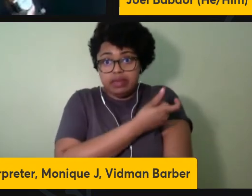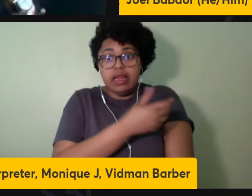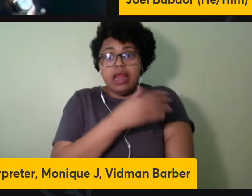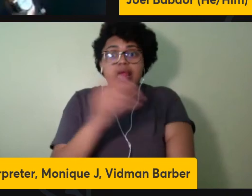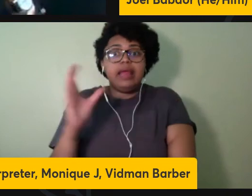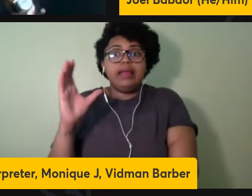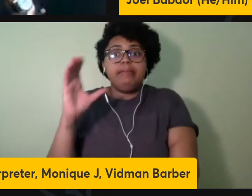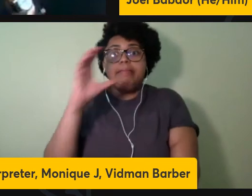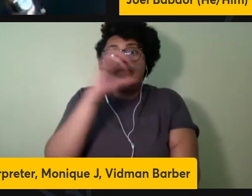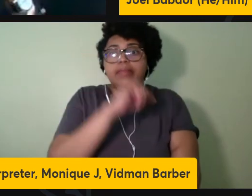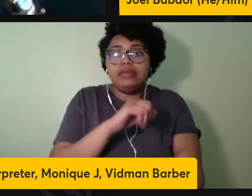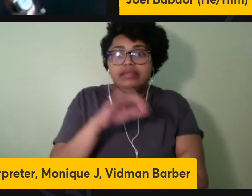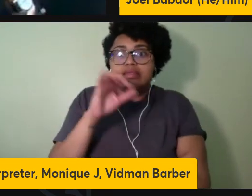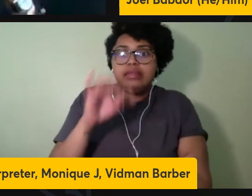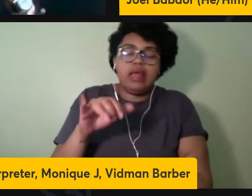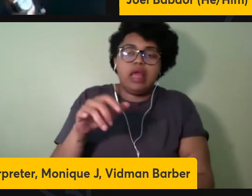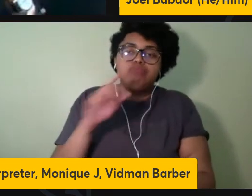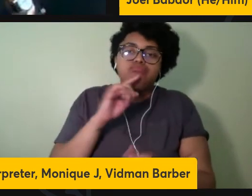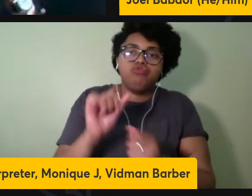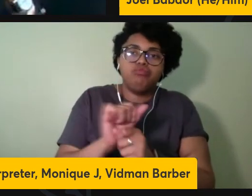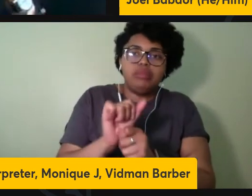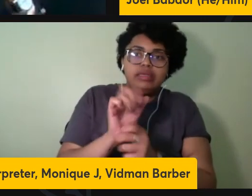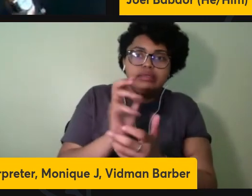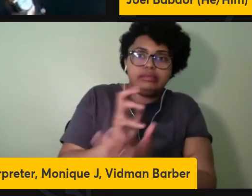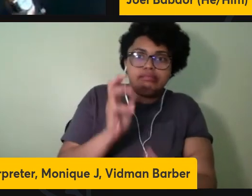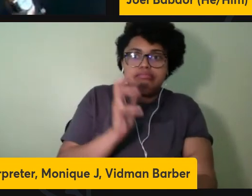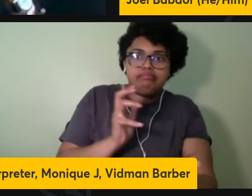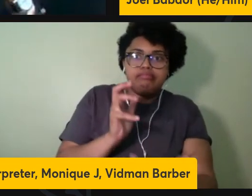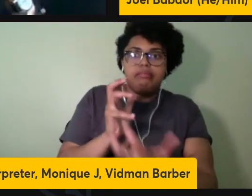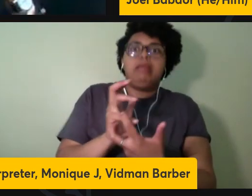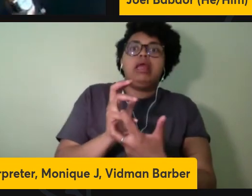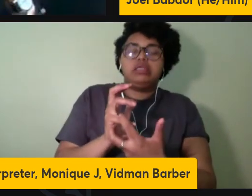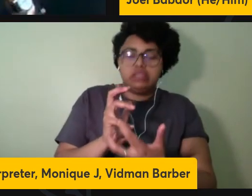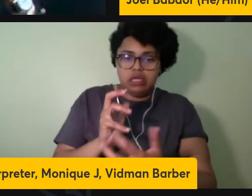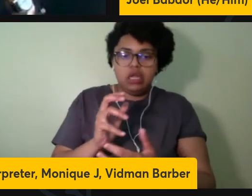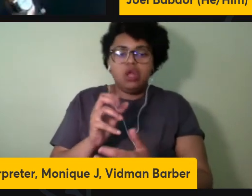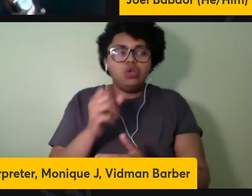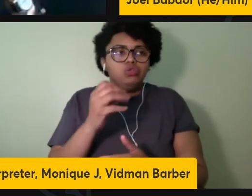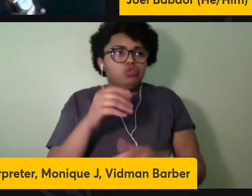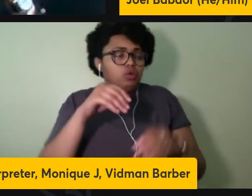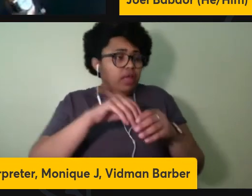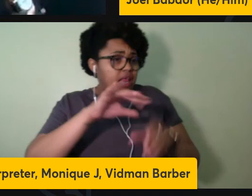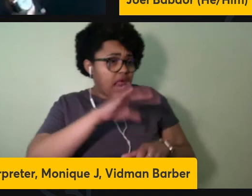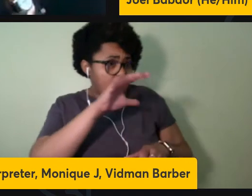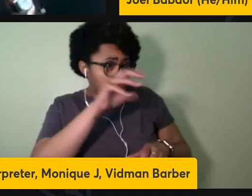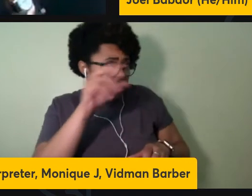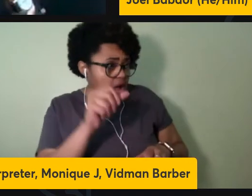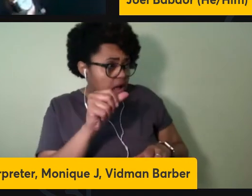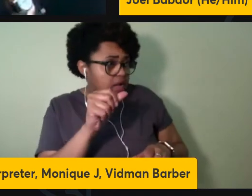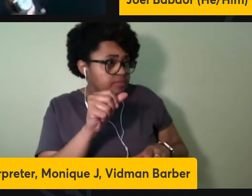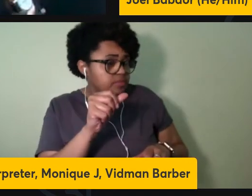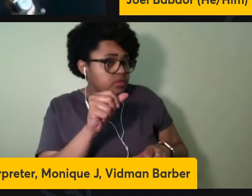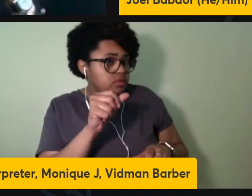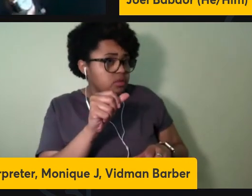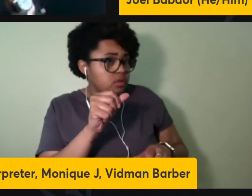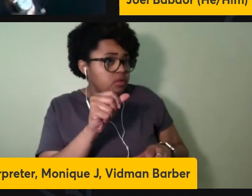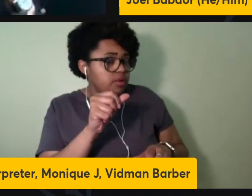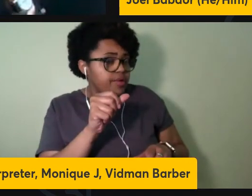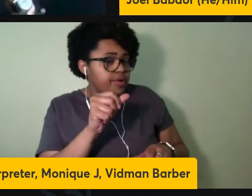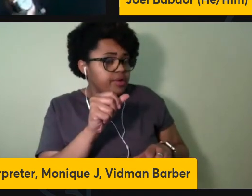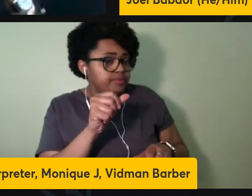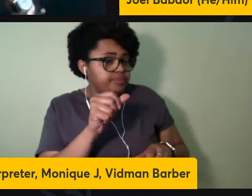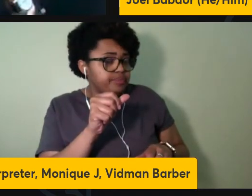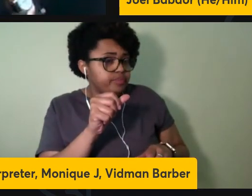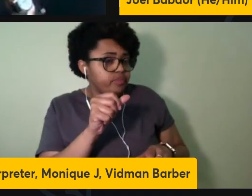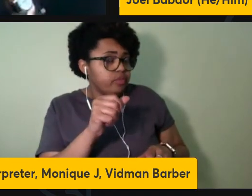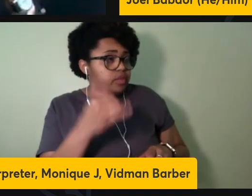now Africa is suffering from the availability of vaccine. So if we can do that, we will not need to wait for the Western world before we